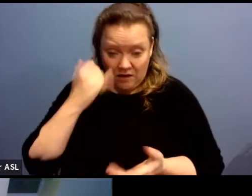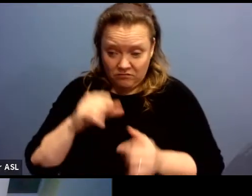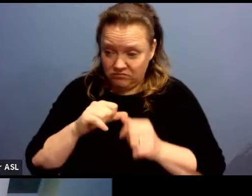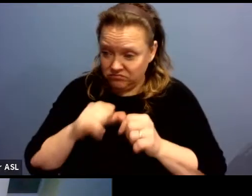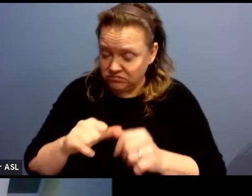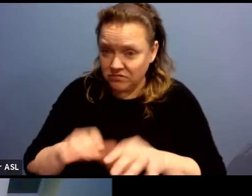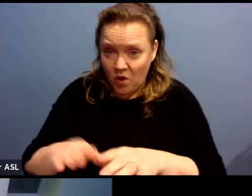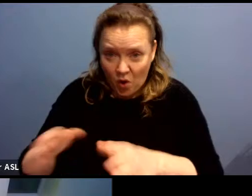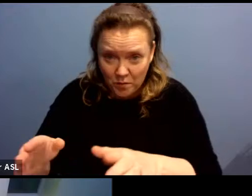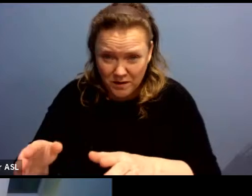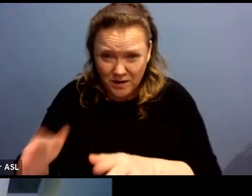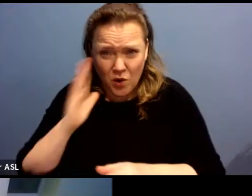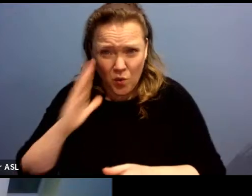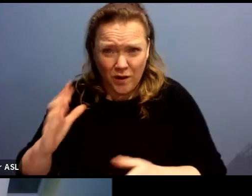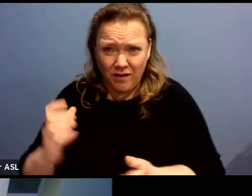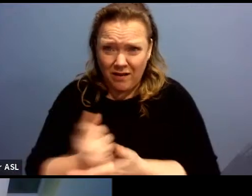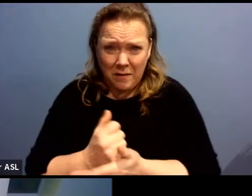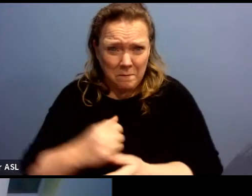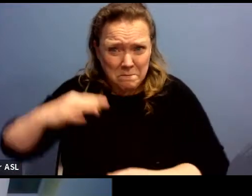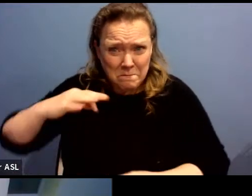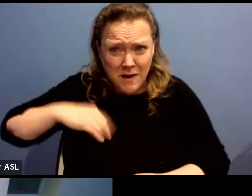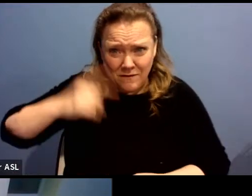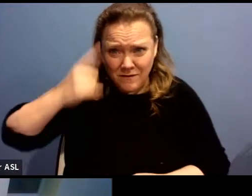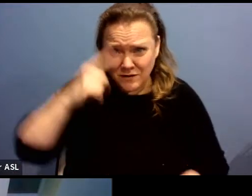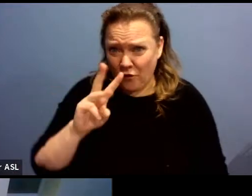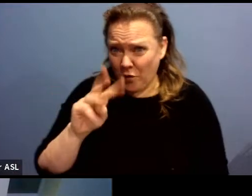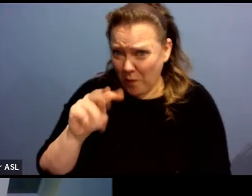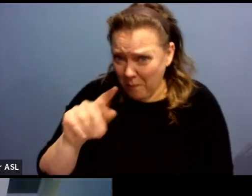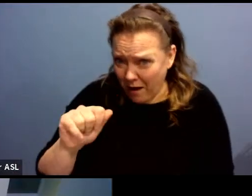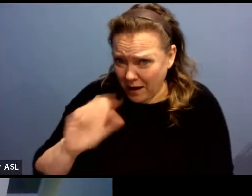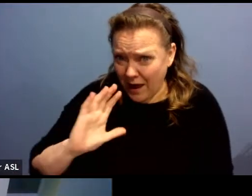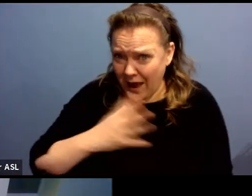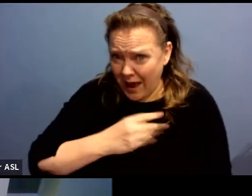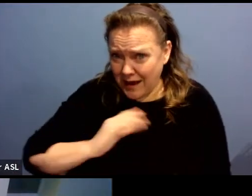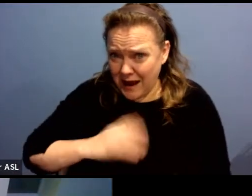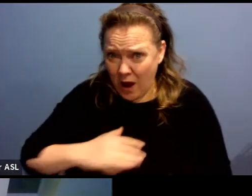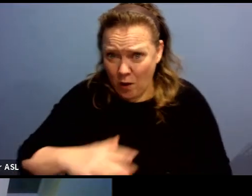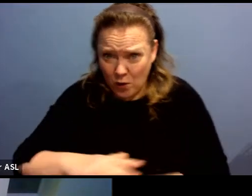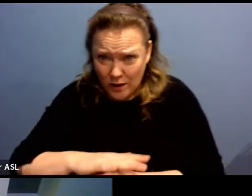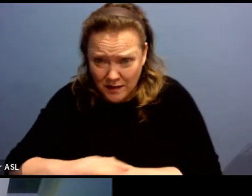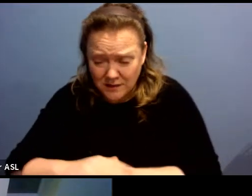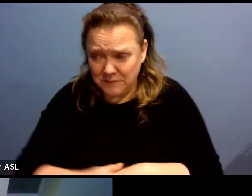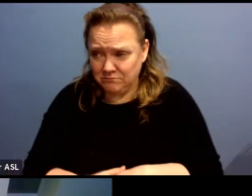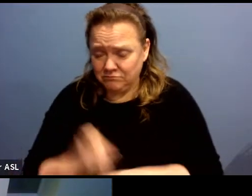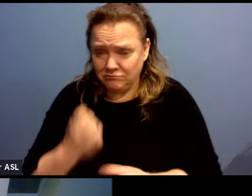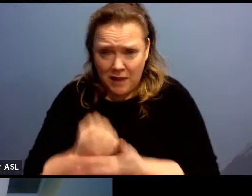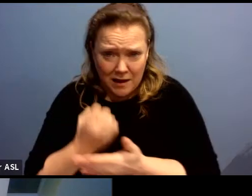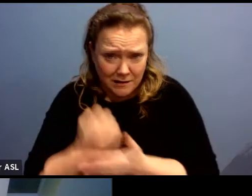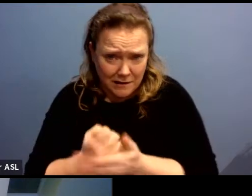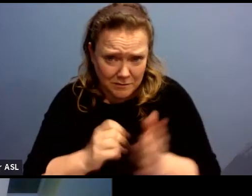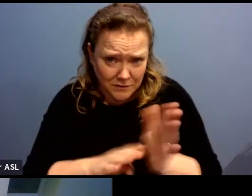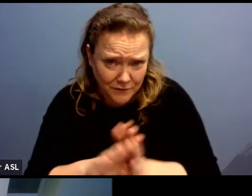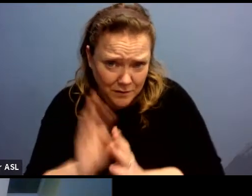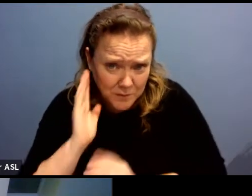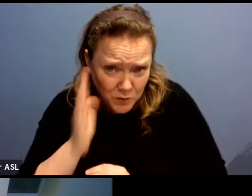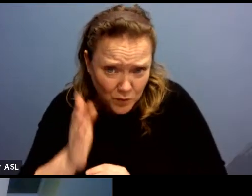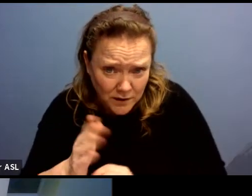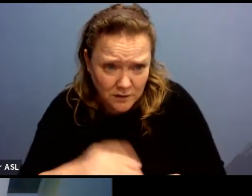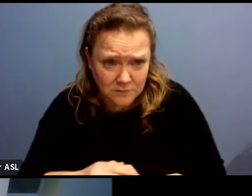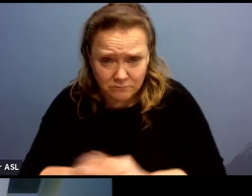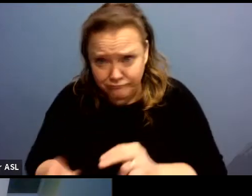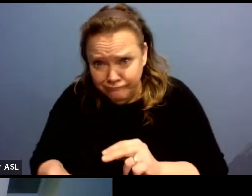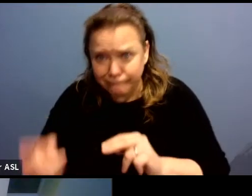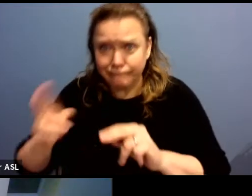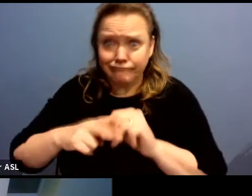Ramada, for years to come in economic development, increased ridership on the Metro Rail system, and it's